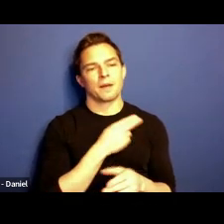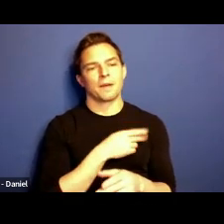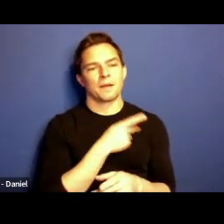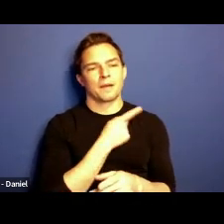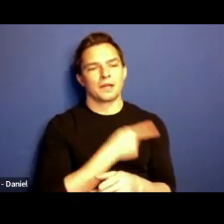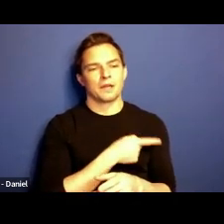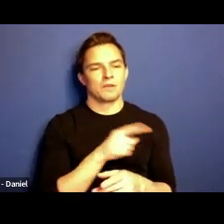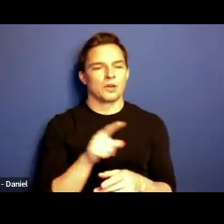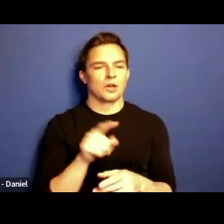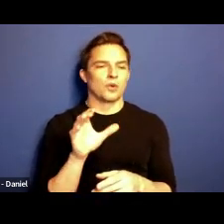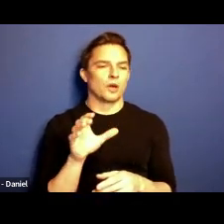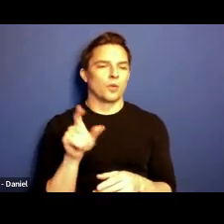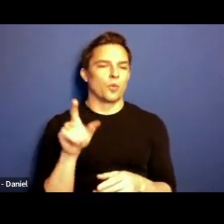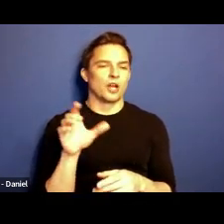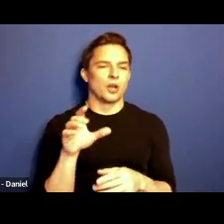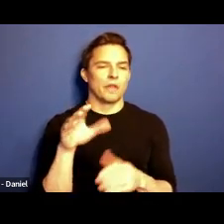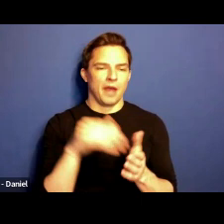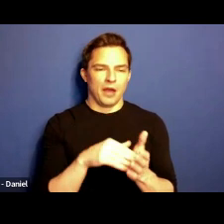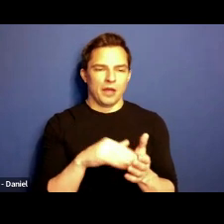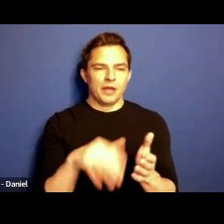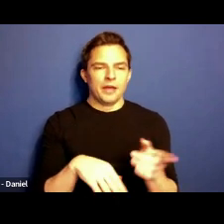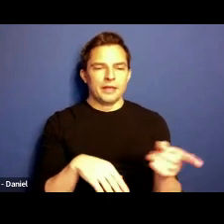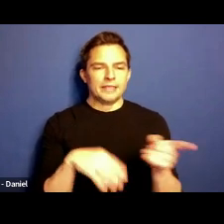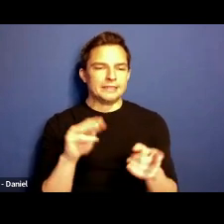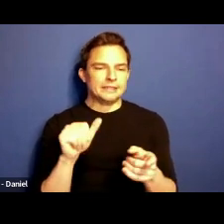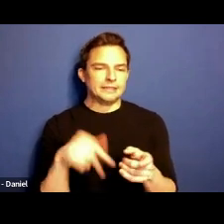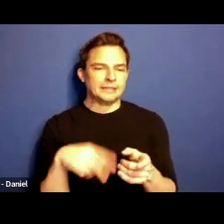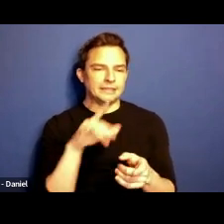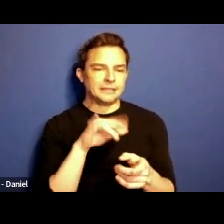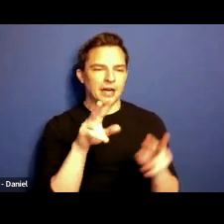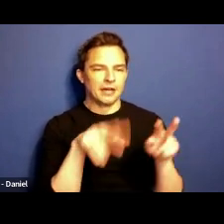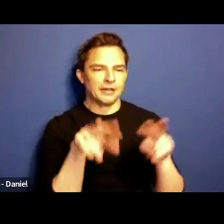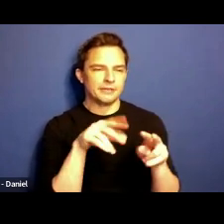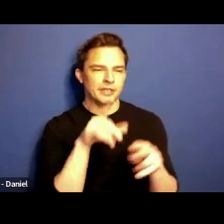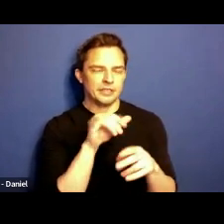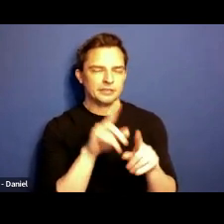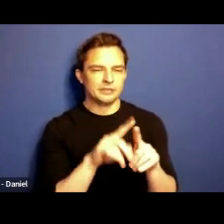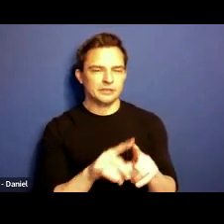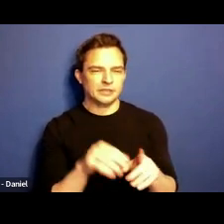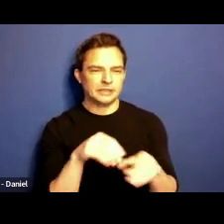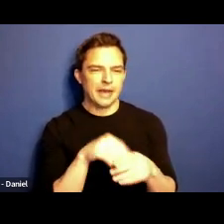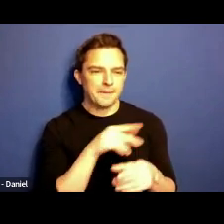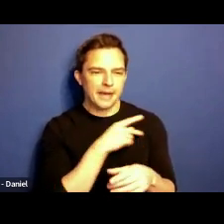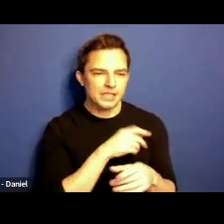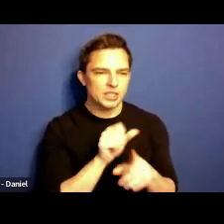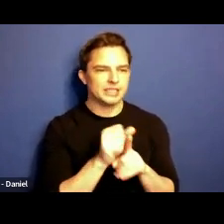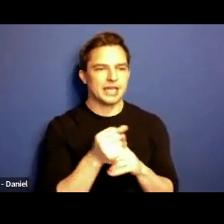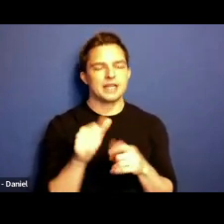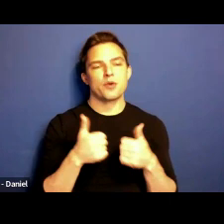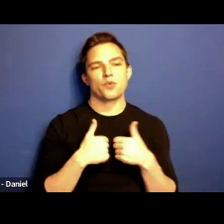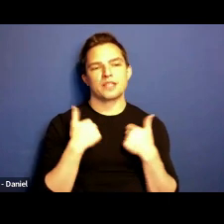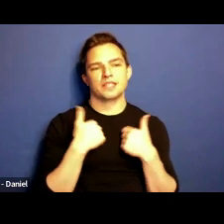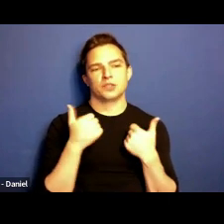100,000. This is a map, though, that looks at it. If we look at all the different inpatient settings and